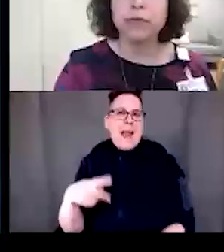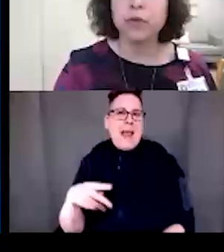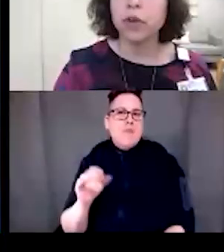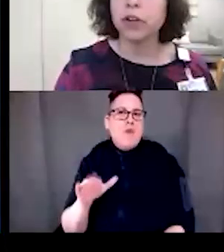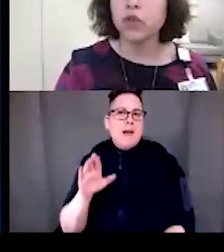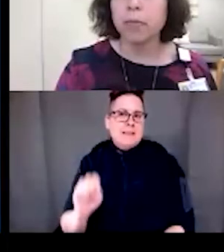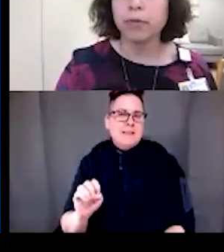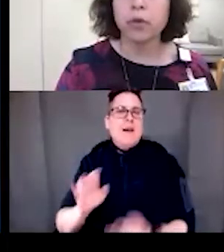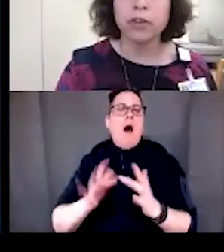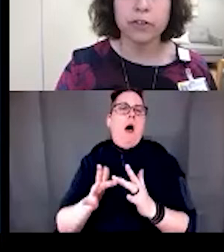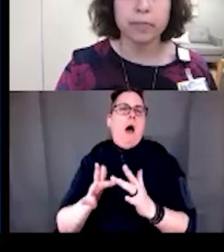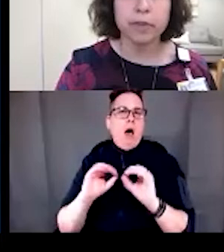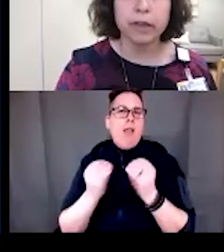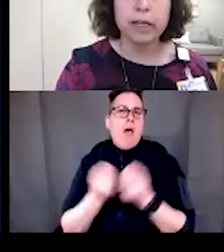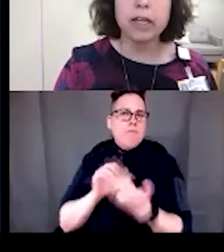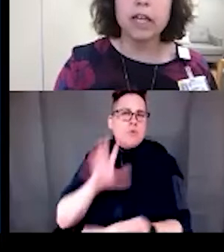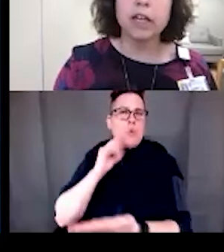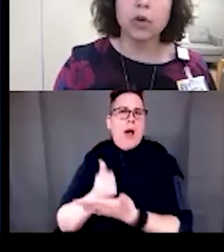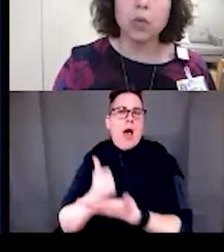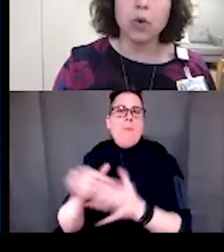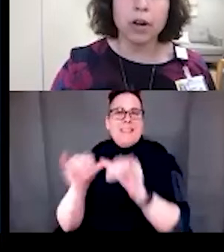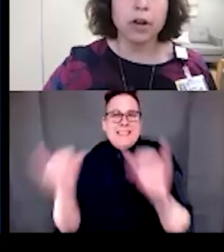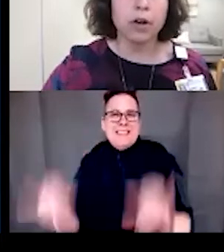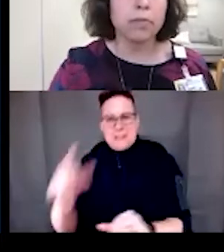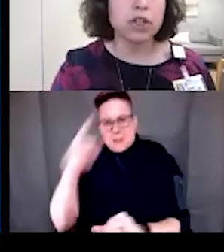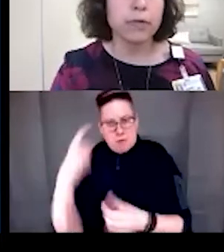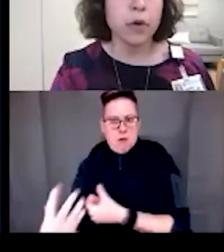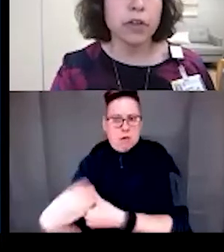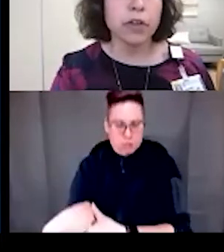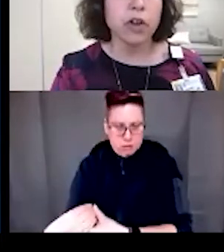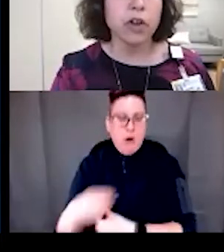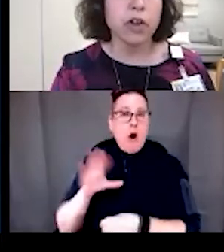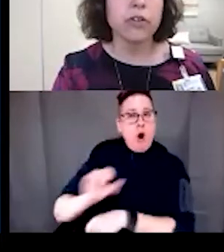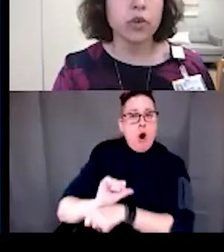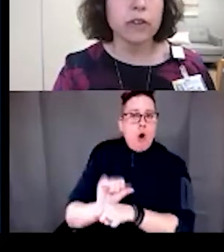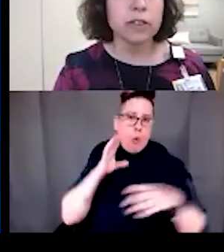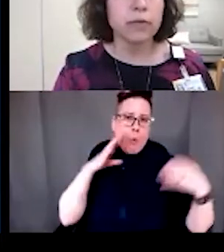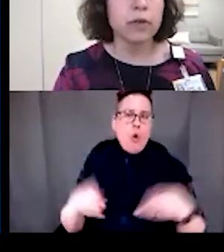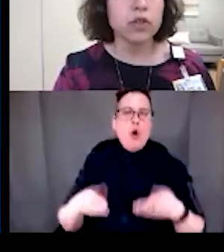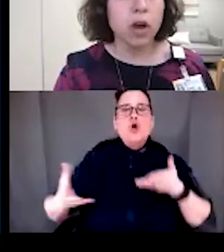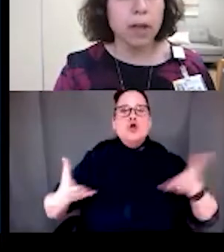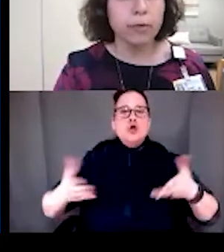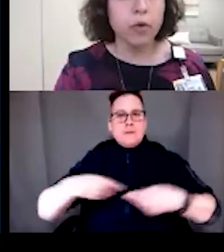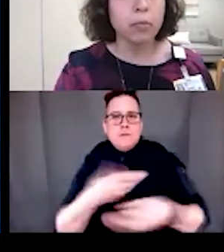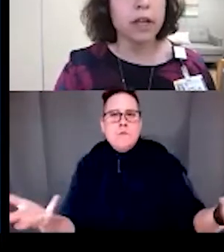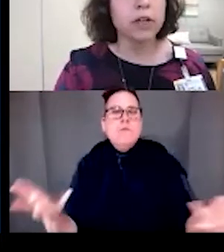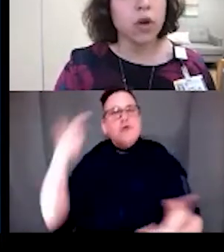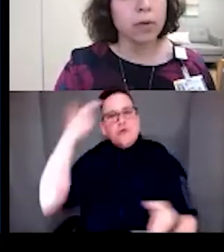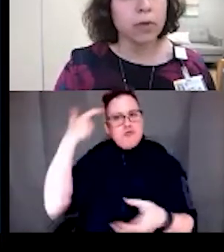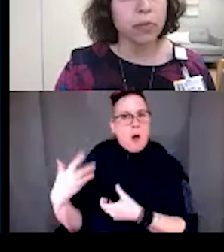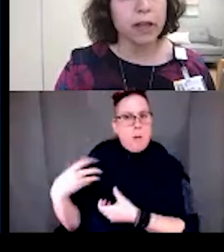approach for creating trauma-informed systems. In her work, her mission focuses on making service delivery trauma-informed